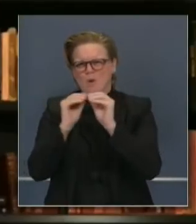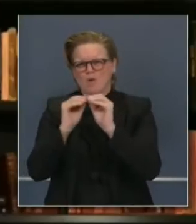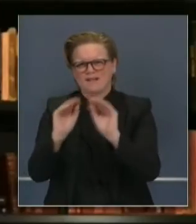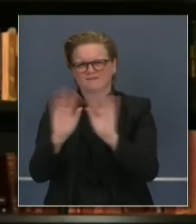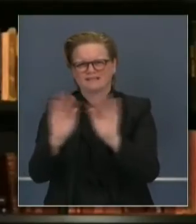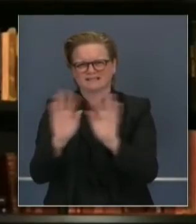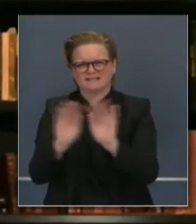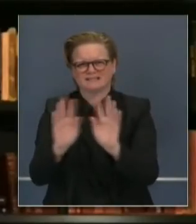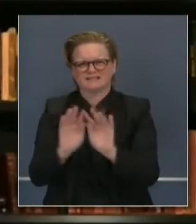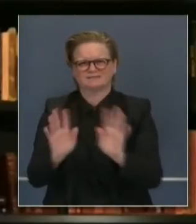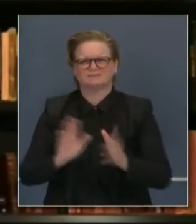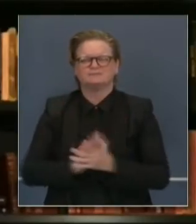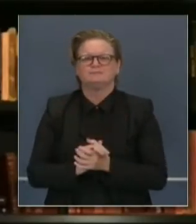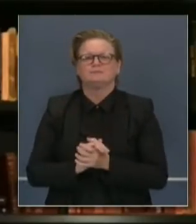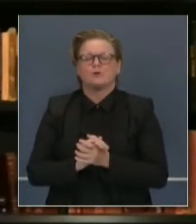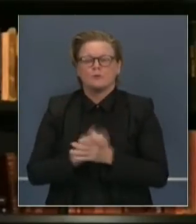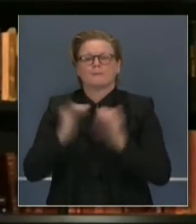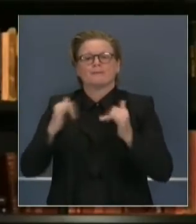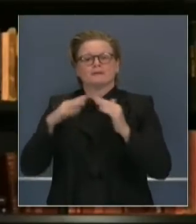Ana Ibarra, CalMatters.